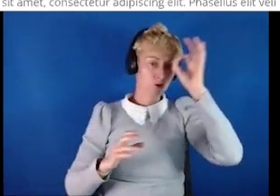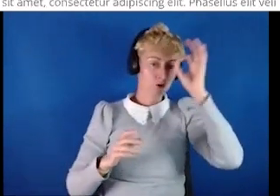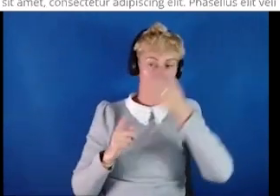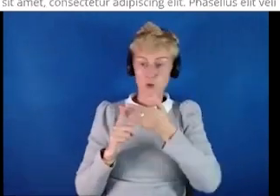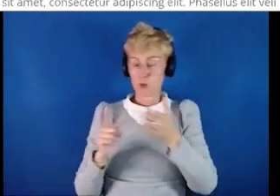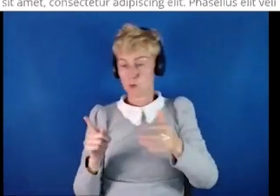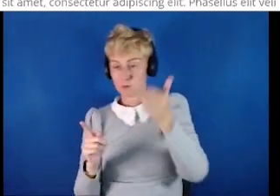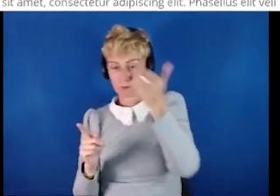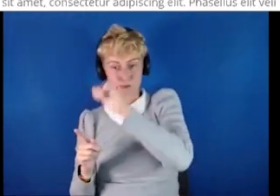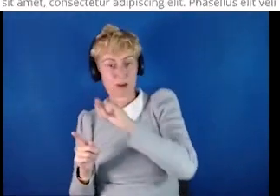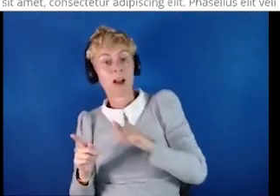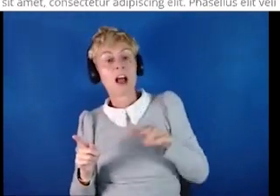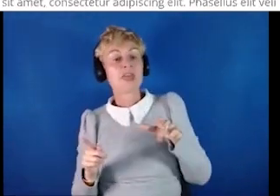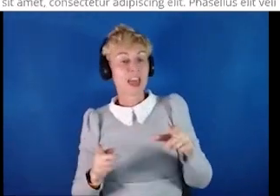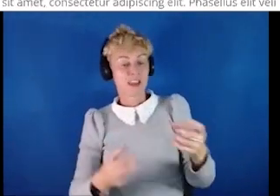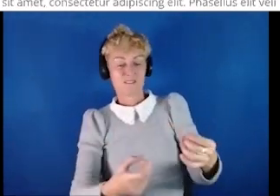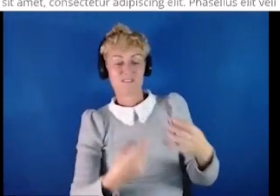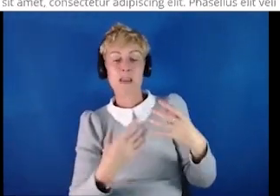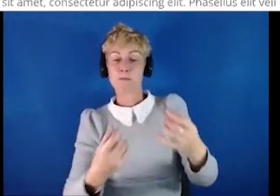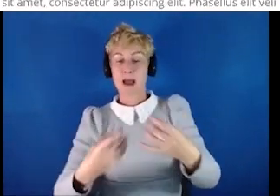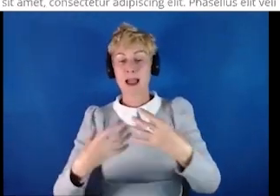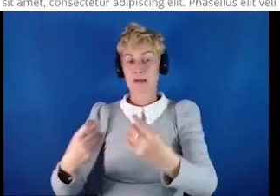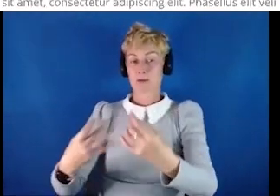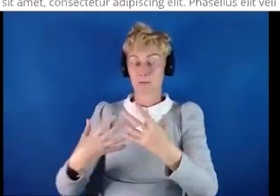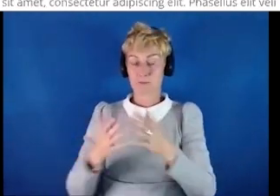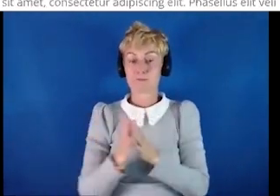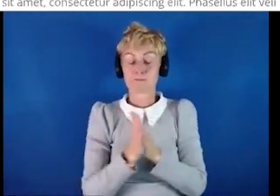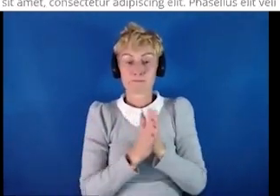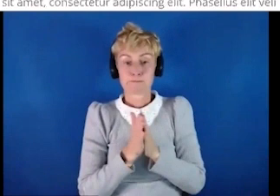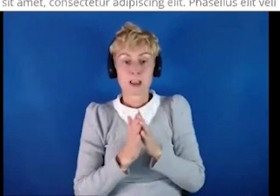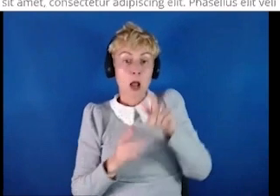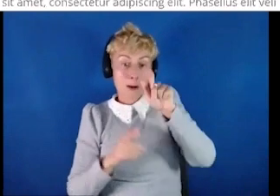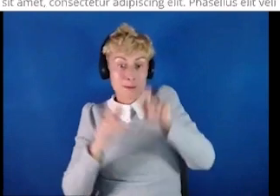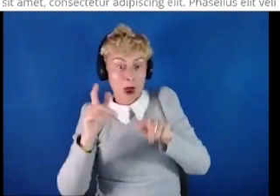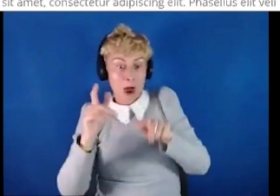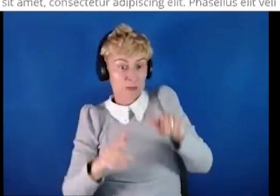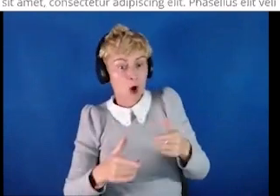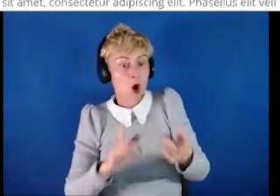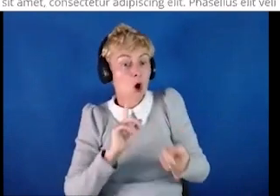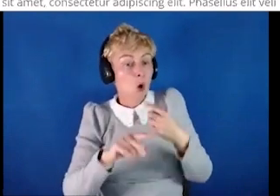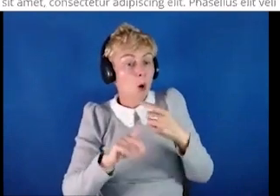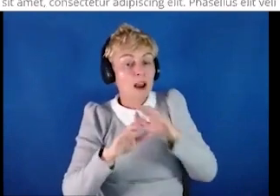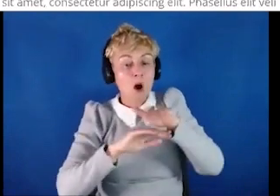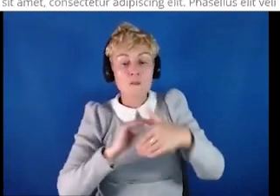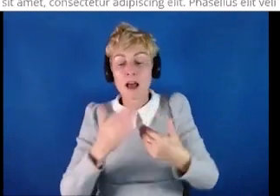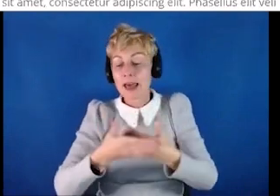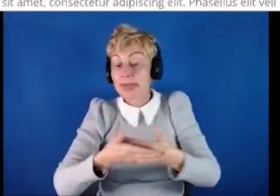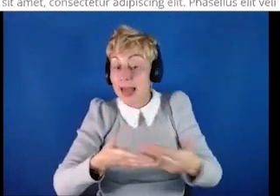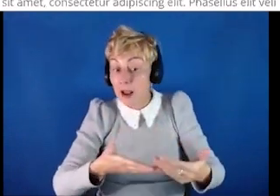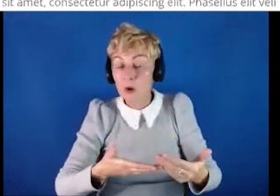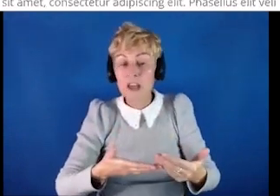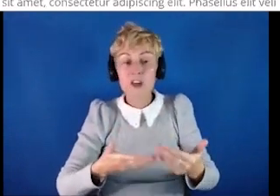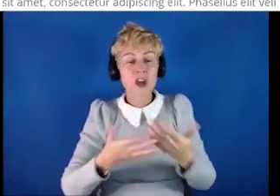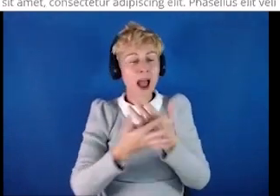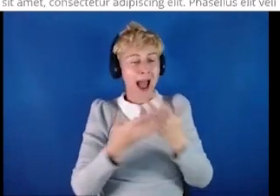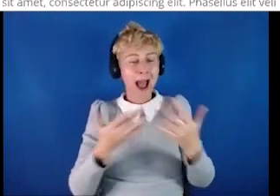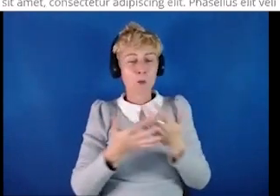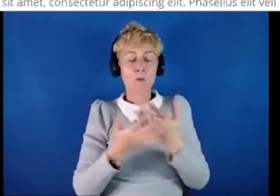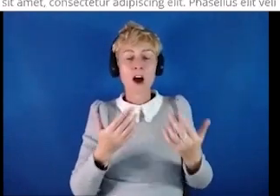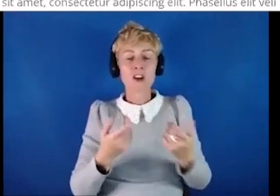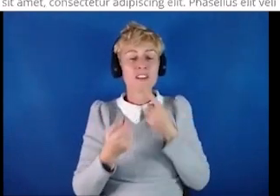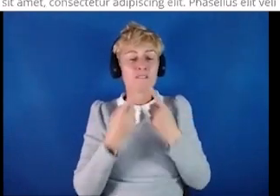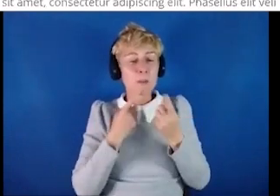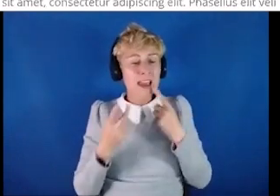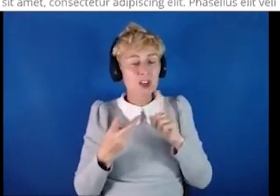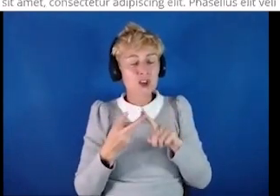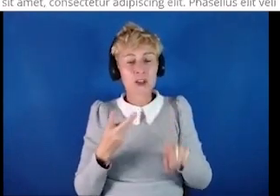content development. And participants commented on the language and the level of information that was used across the web pages that we presented